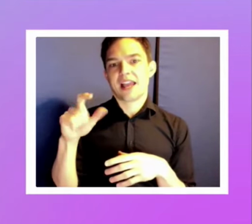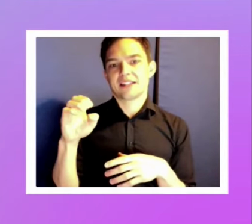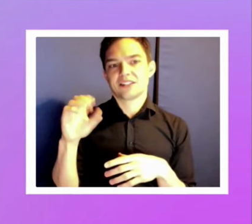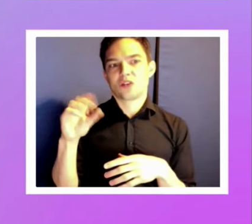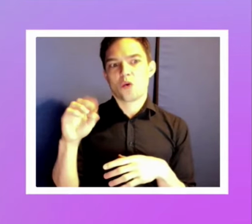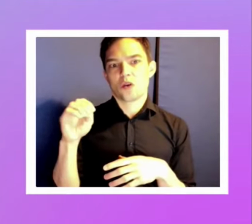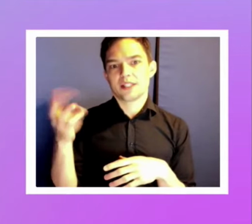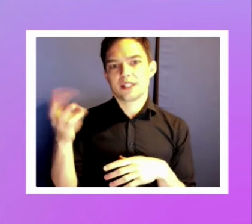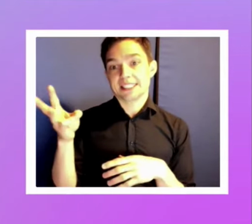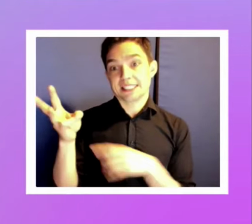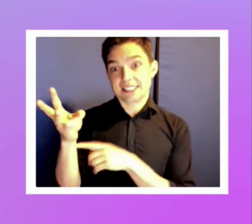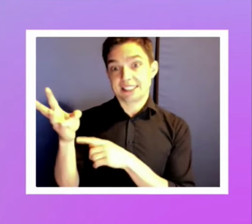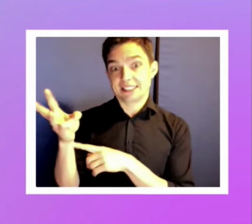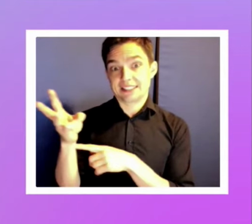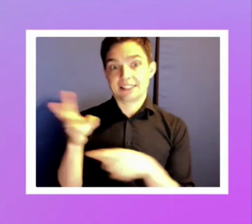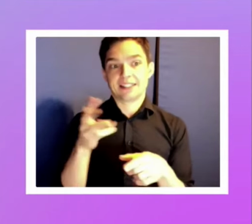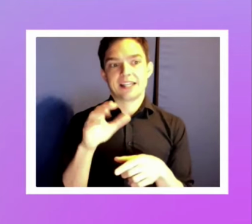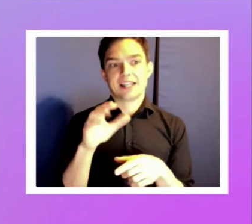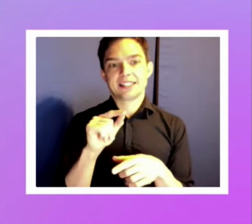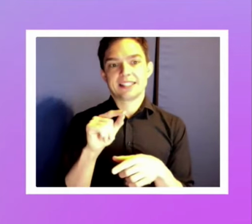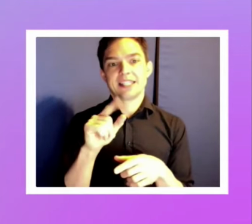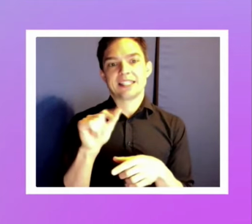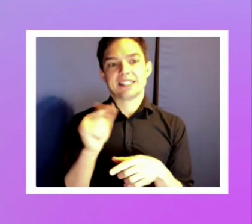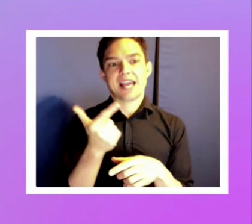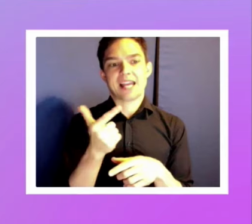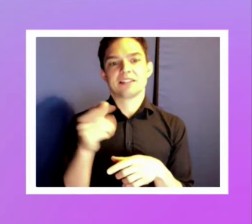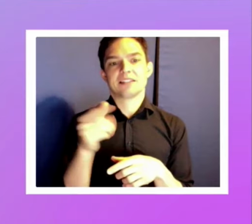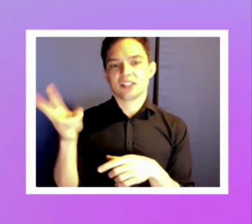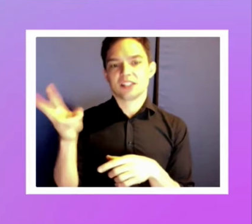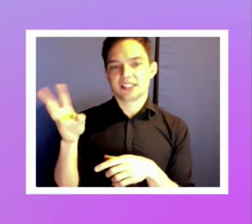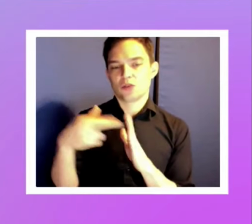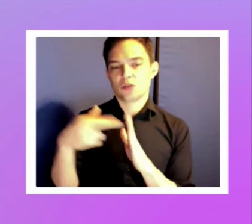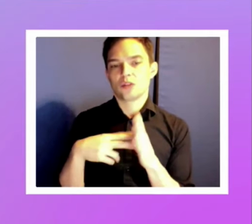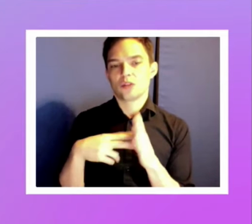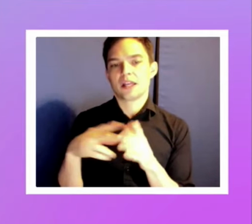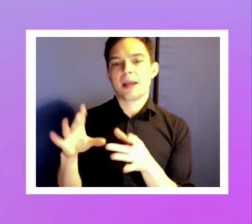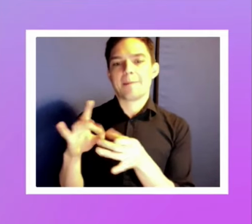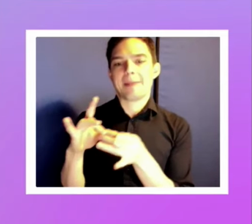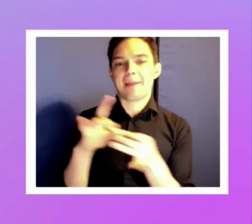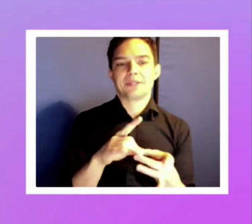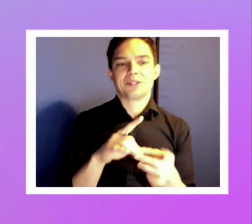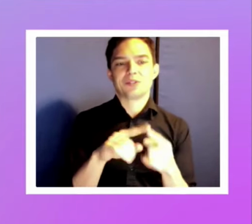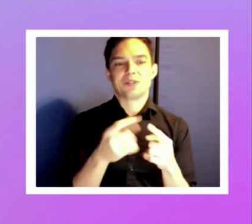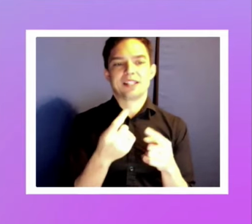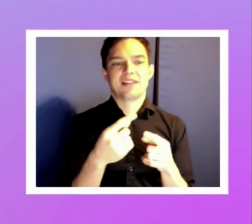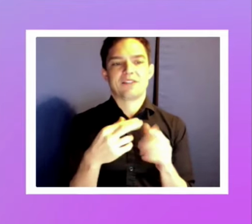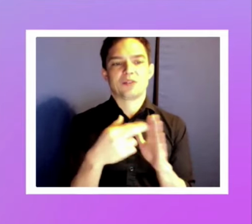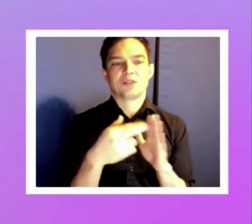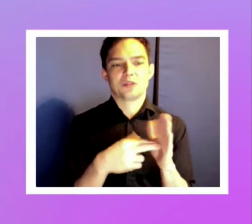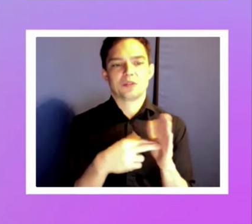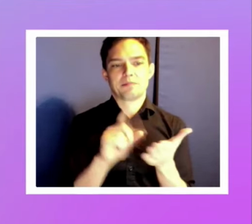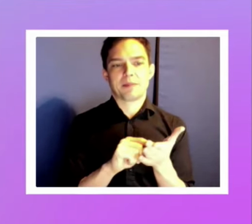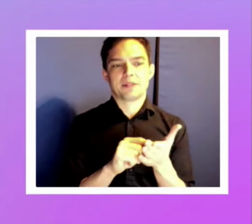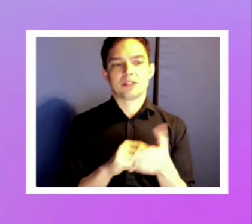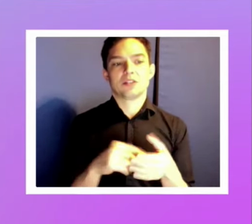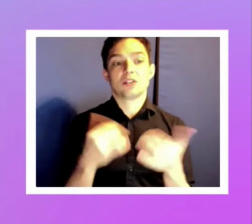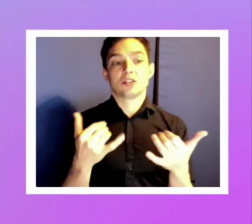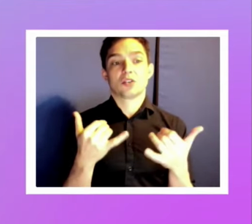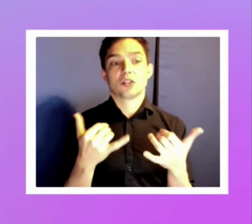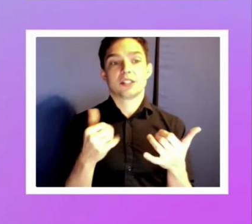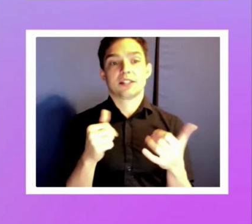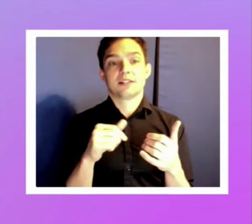Just count the ACT tag is on 16 rules that maps to the 11 rules that is published. So currently Xcore fully